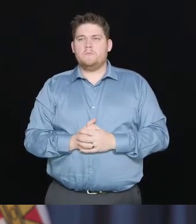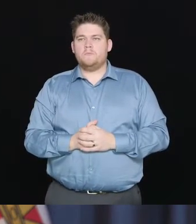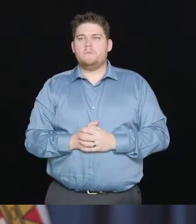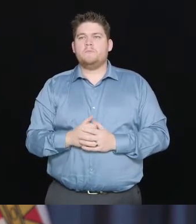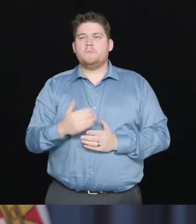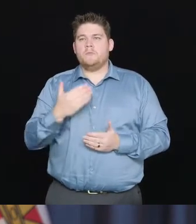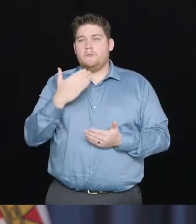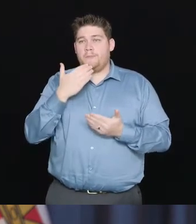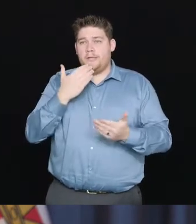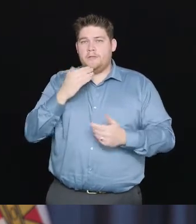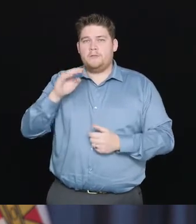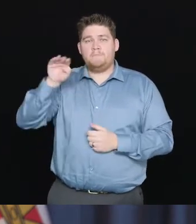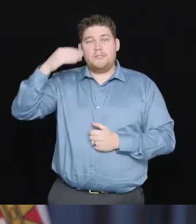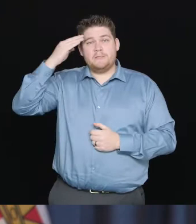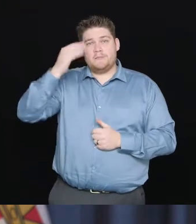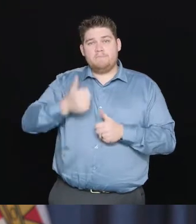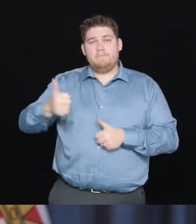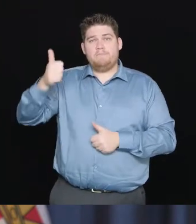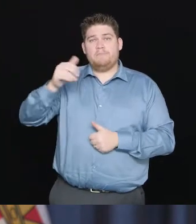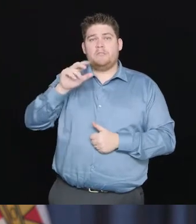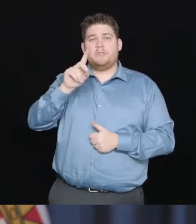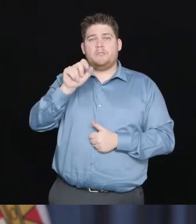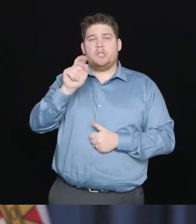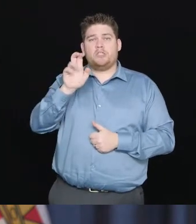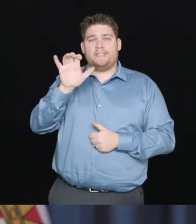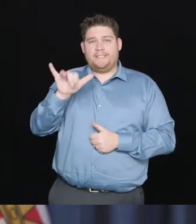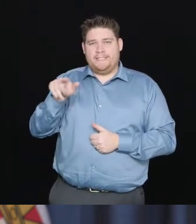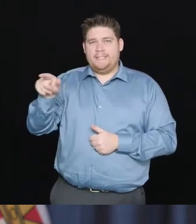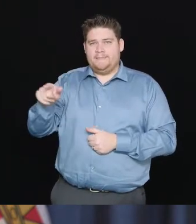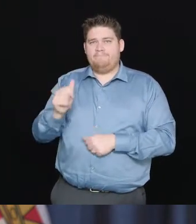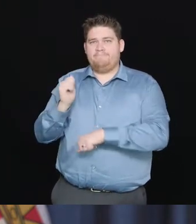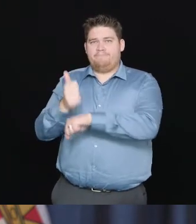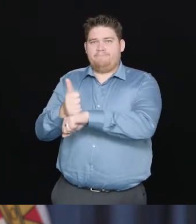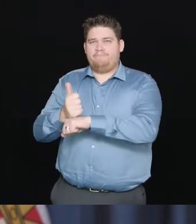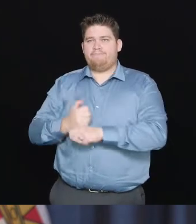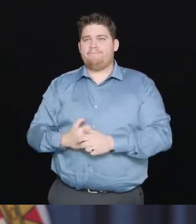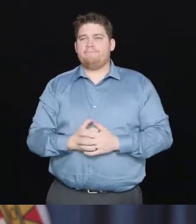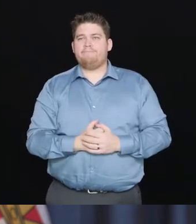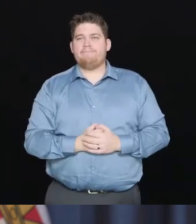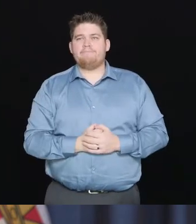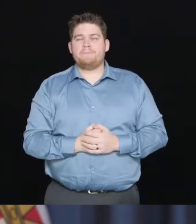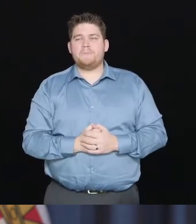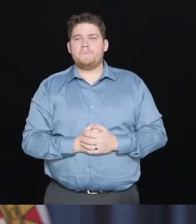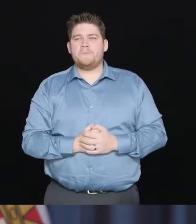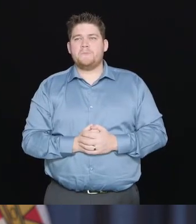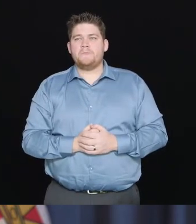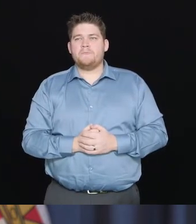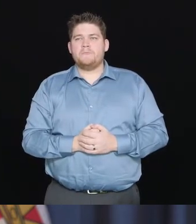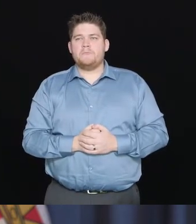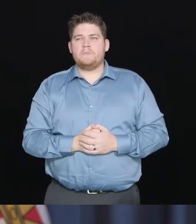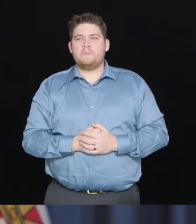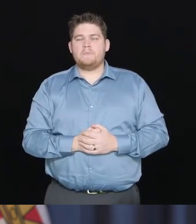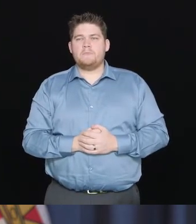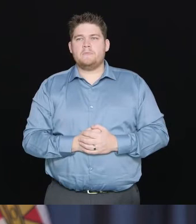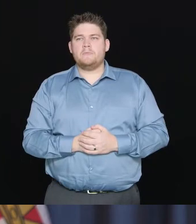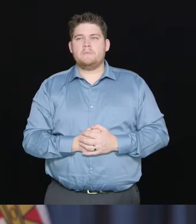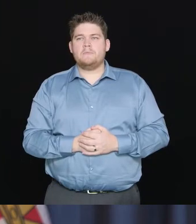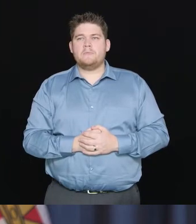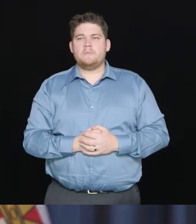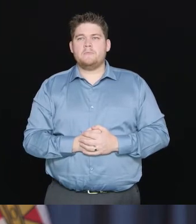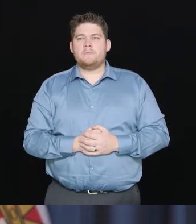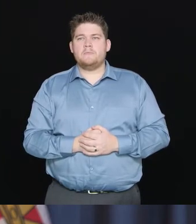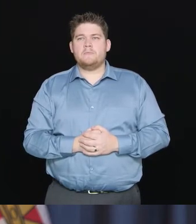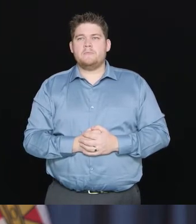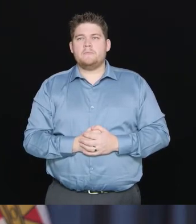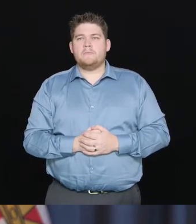with that, I just say two more things. One, our continuing concern about care homes is reflected in the order made by